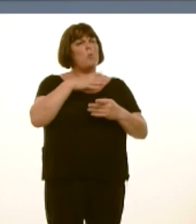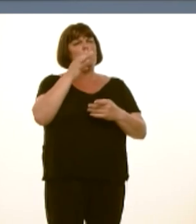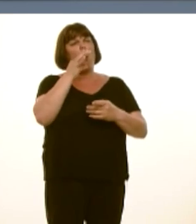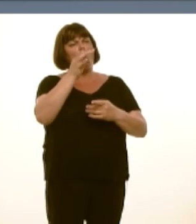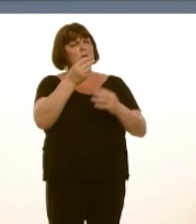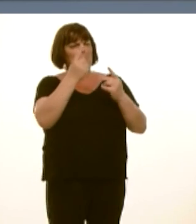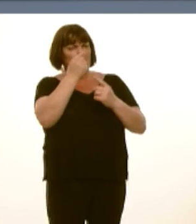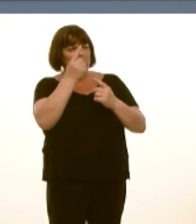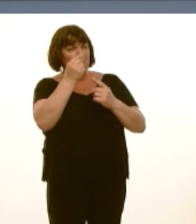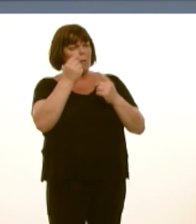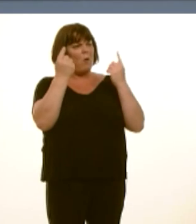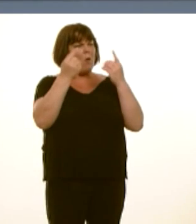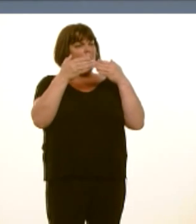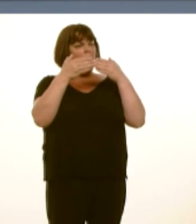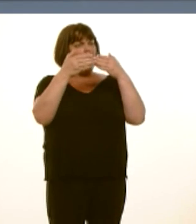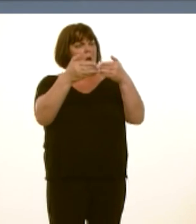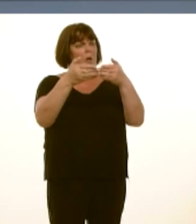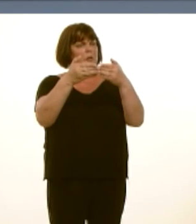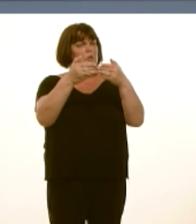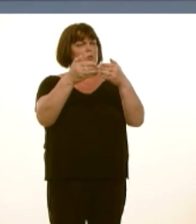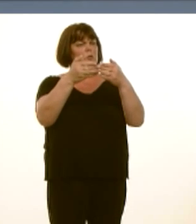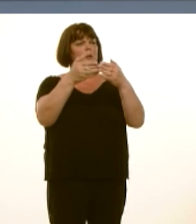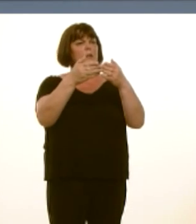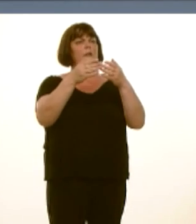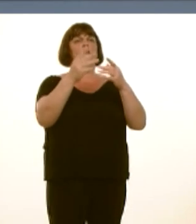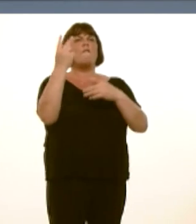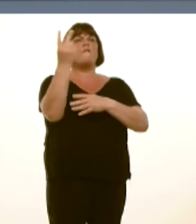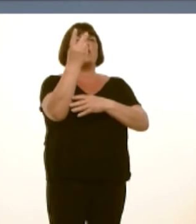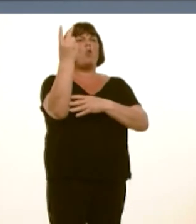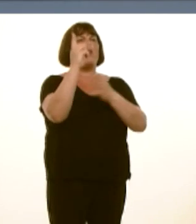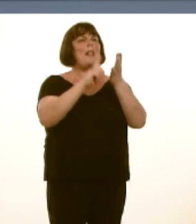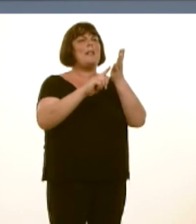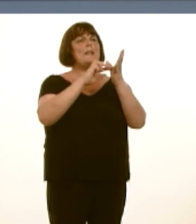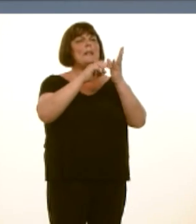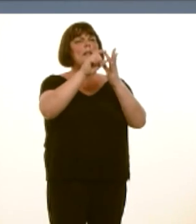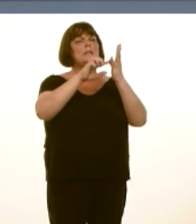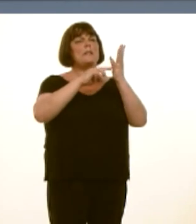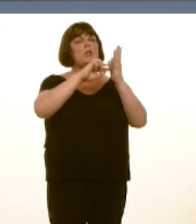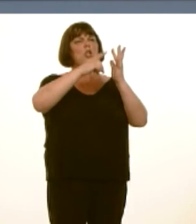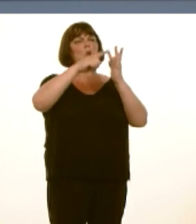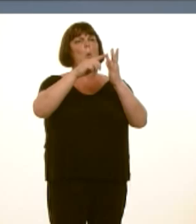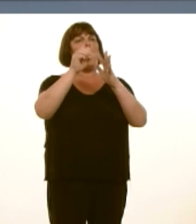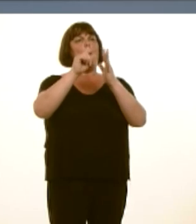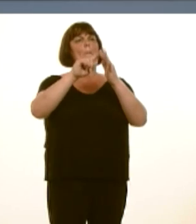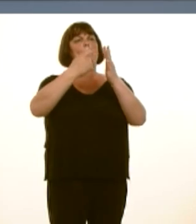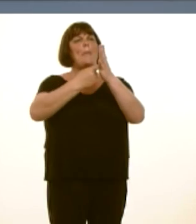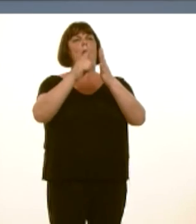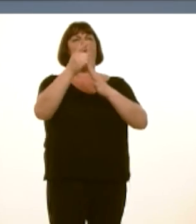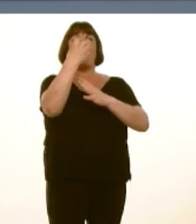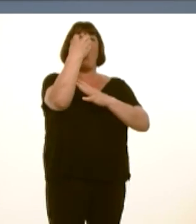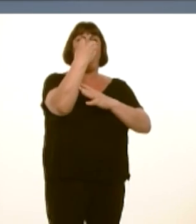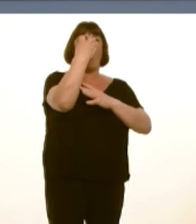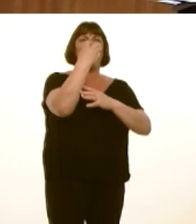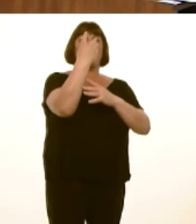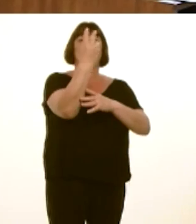ships to dock at the Victoria and Llandudno Pier, or for passenger tenders to dock at old Victorian wooden